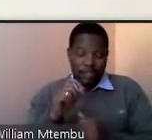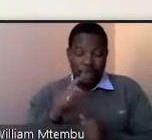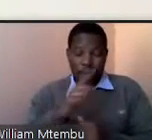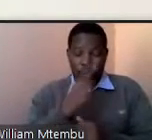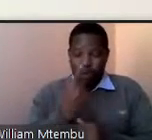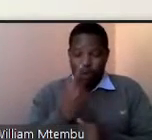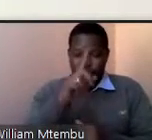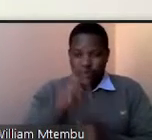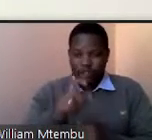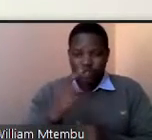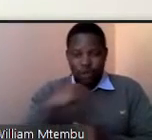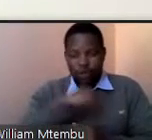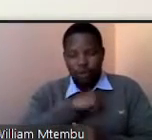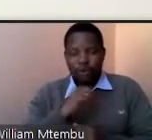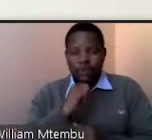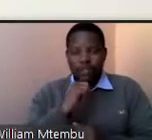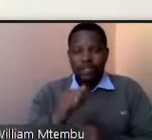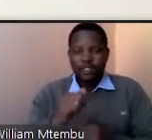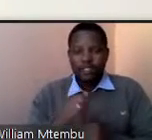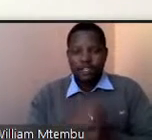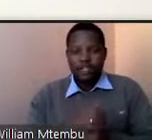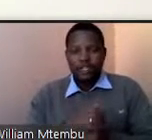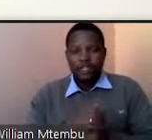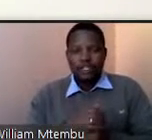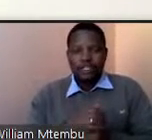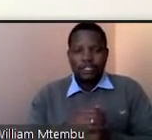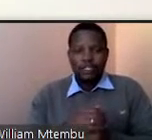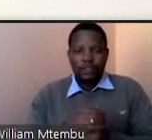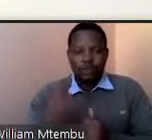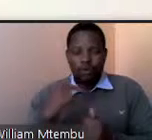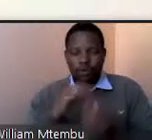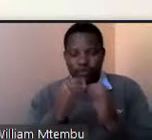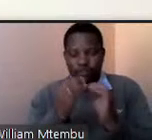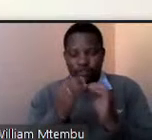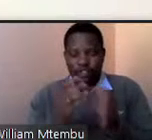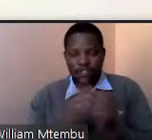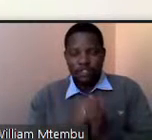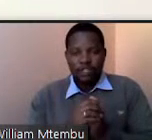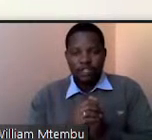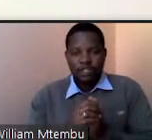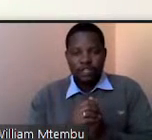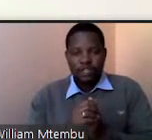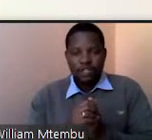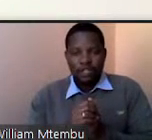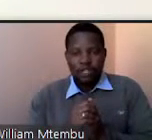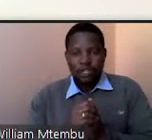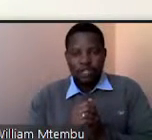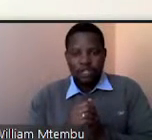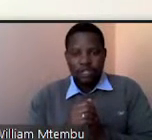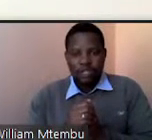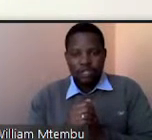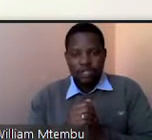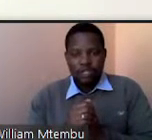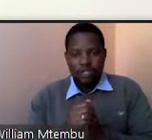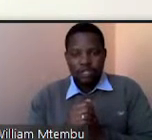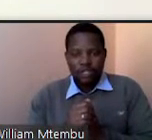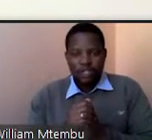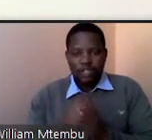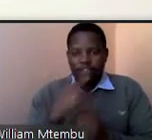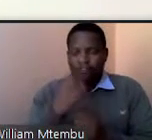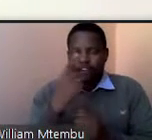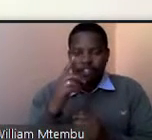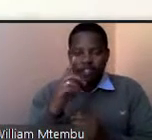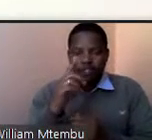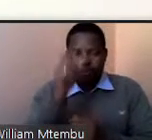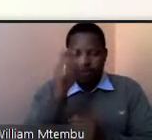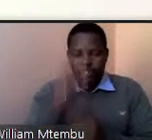we were required to tackle in the group. And the first person who took a first